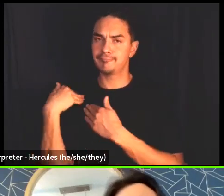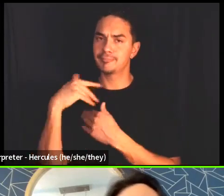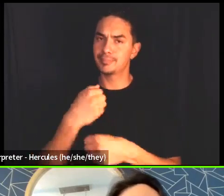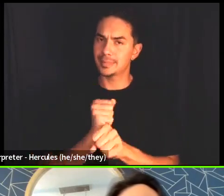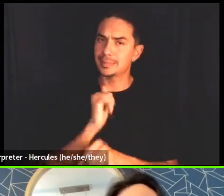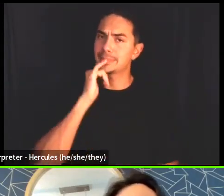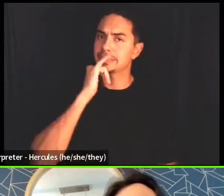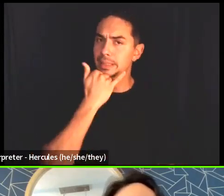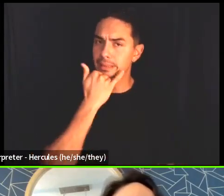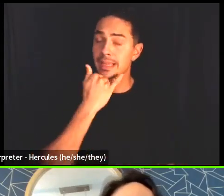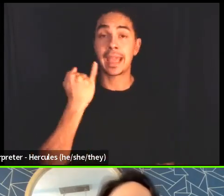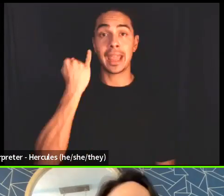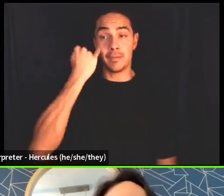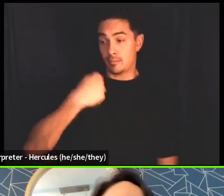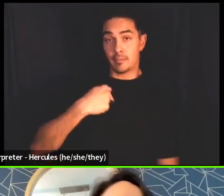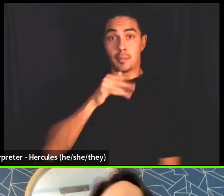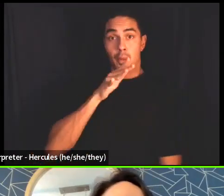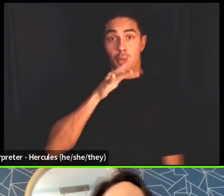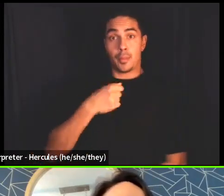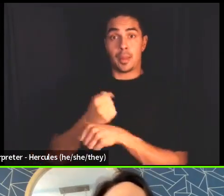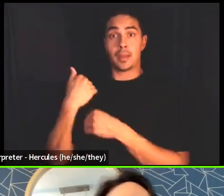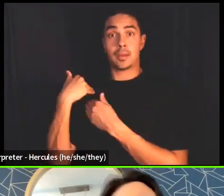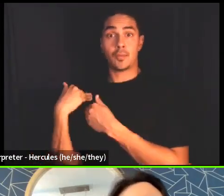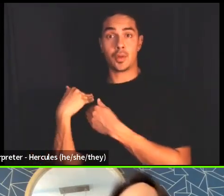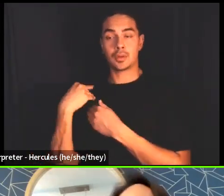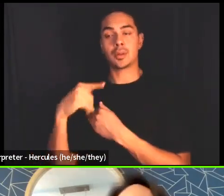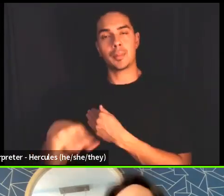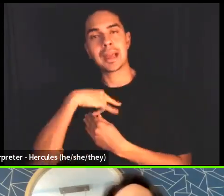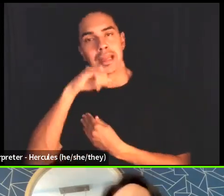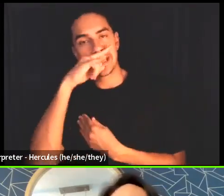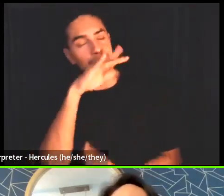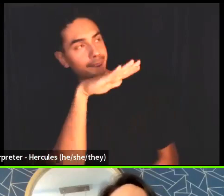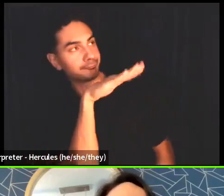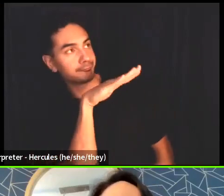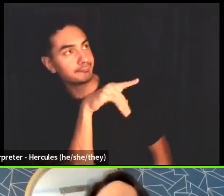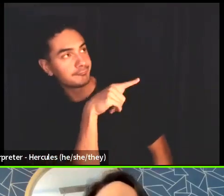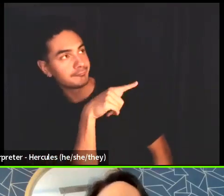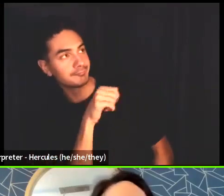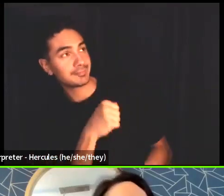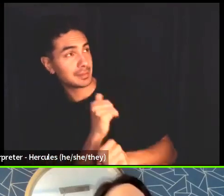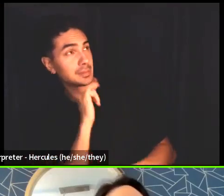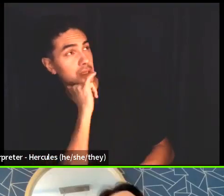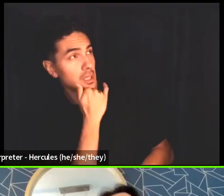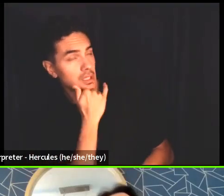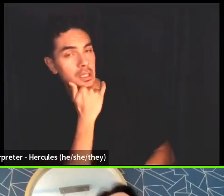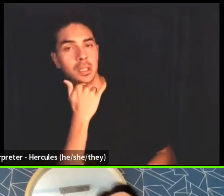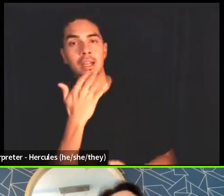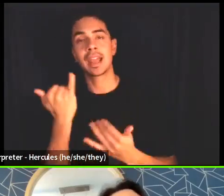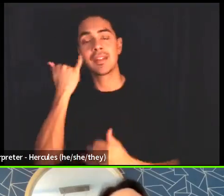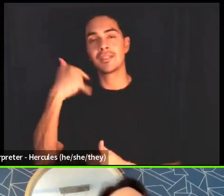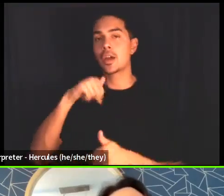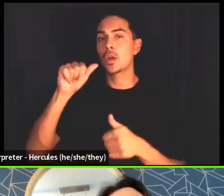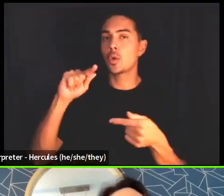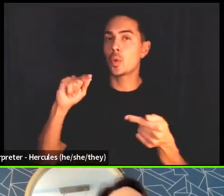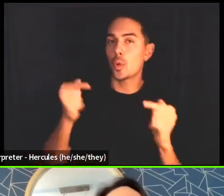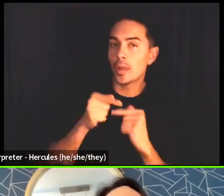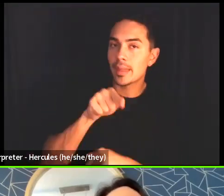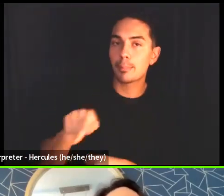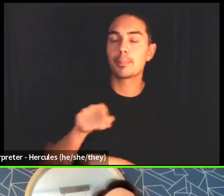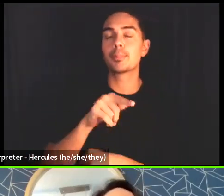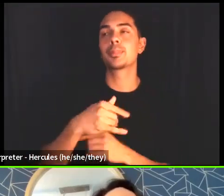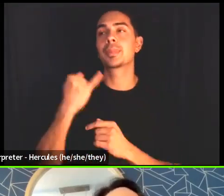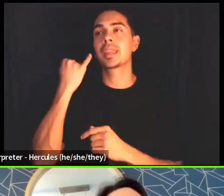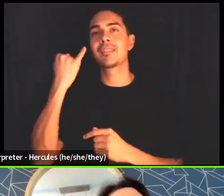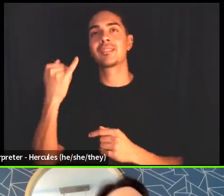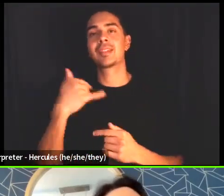me accountable when I've done something that wasn't right or maybe hurt them. And so I think that's